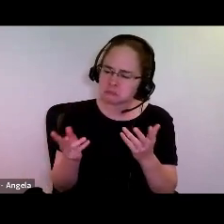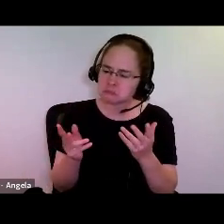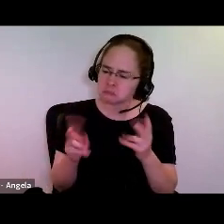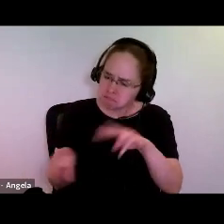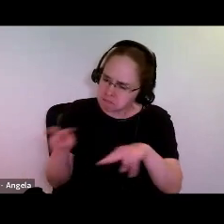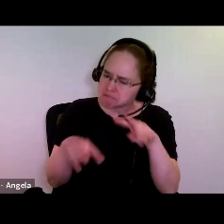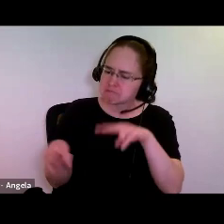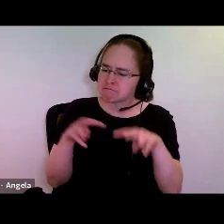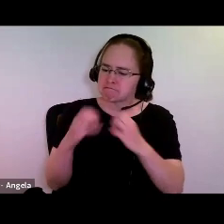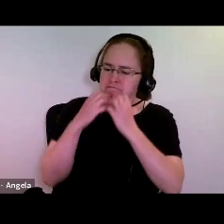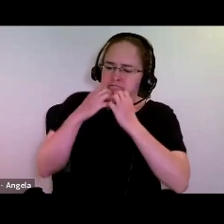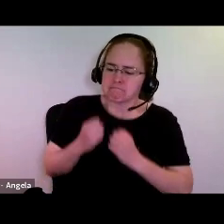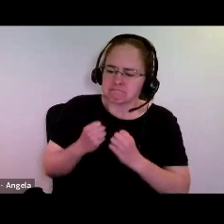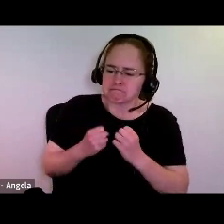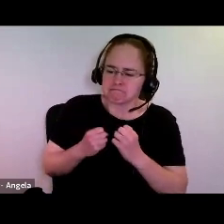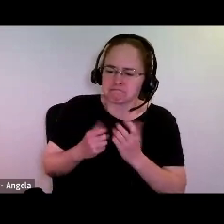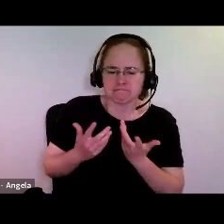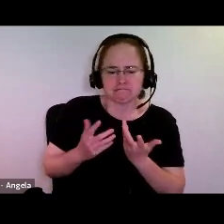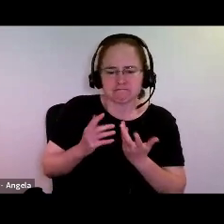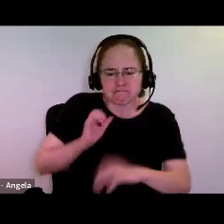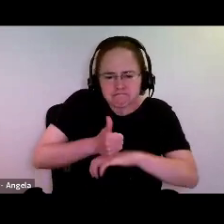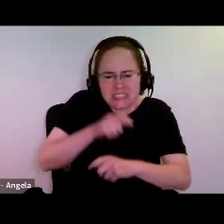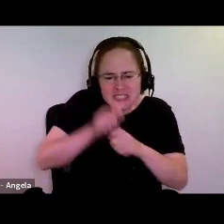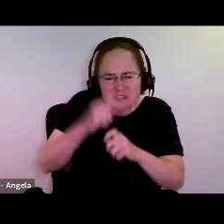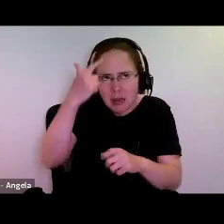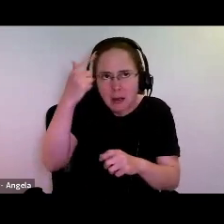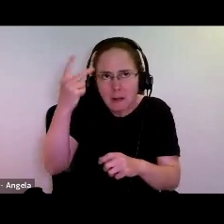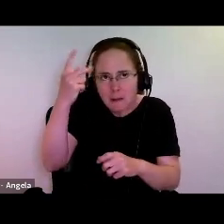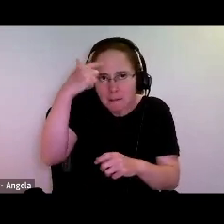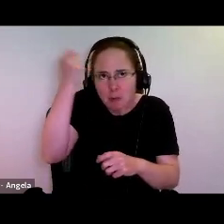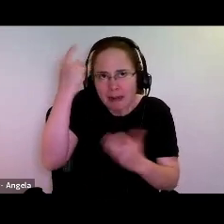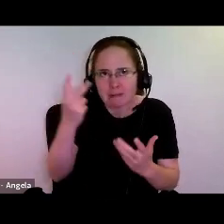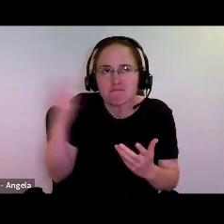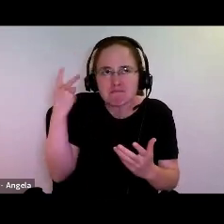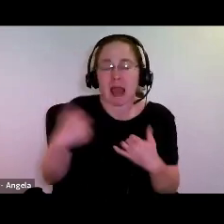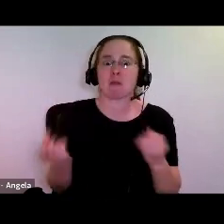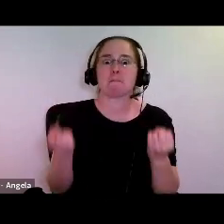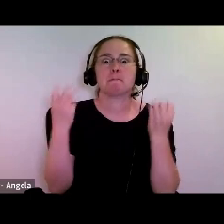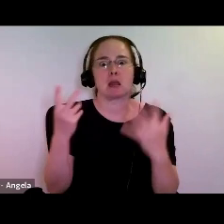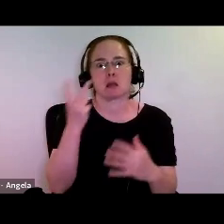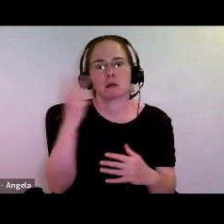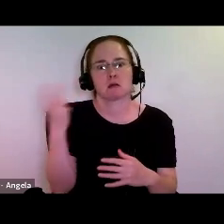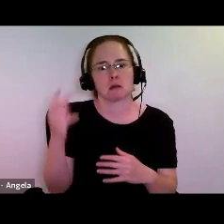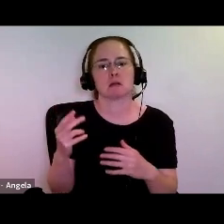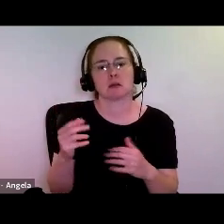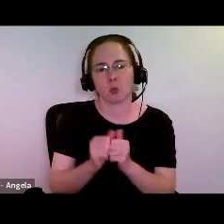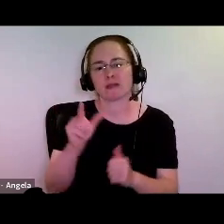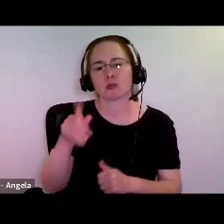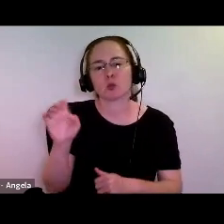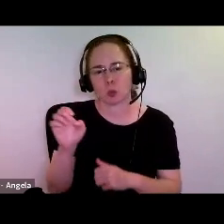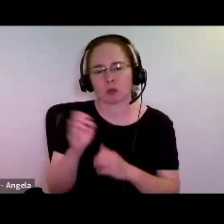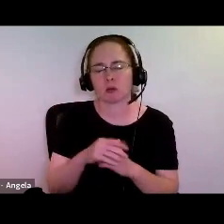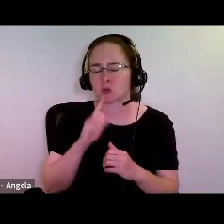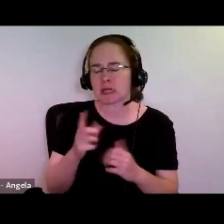soak that in and develop a core memory. And we have so many of those with Luke. And we are